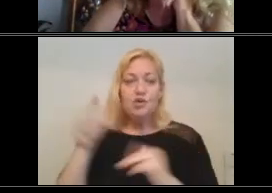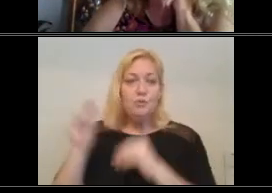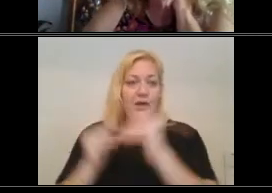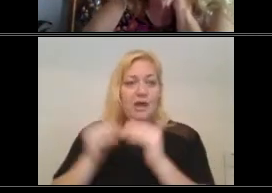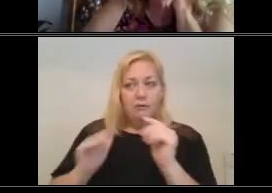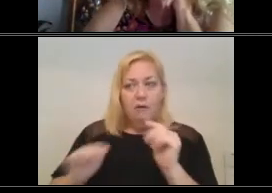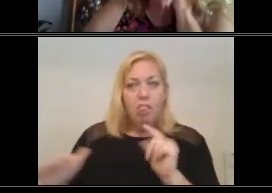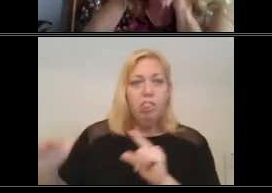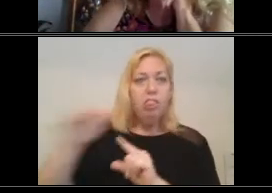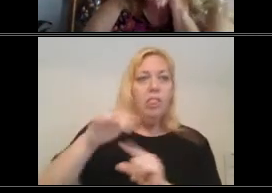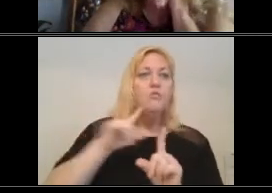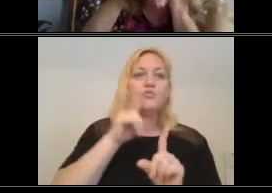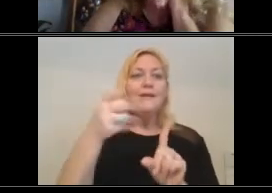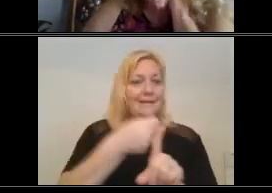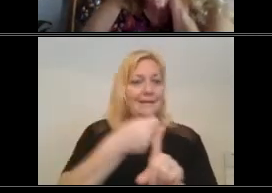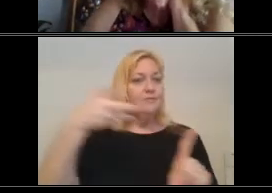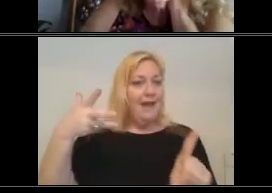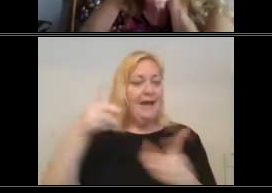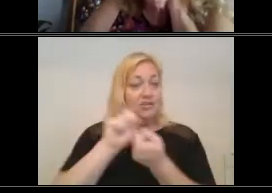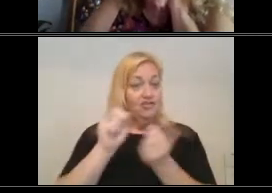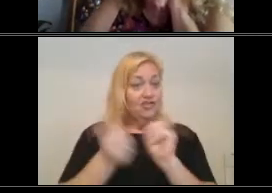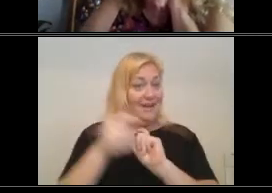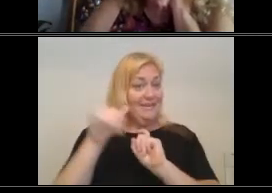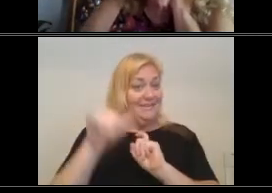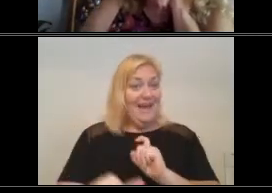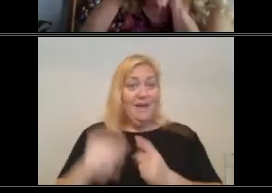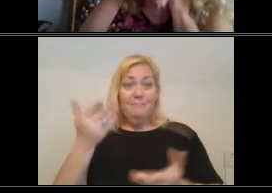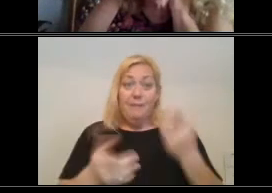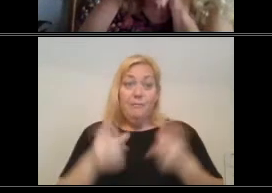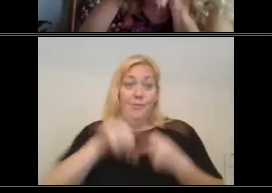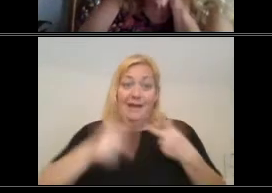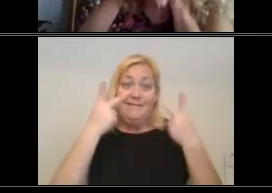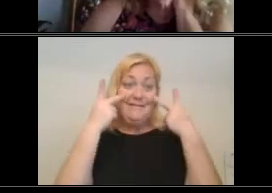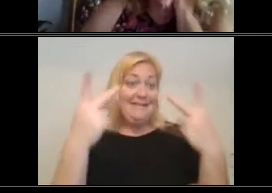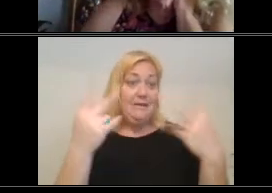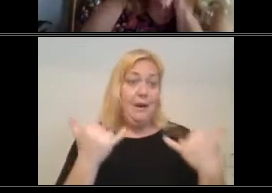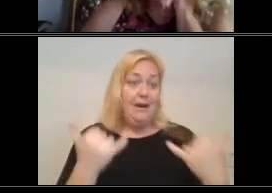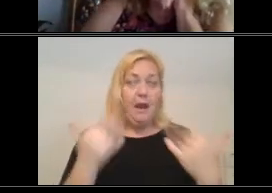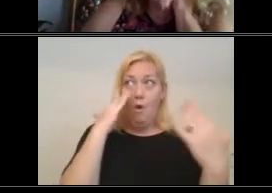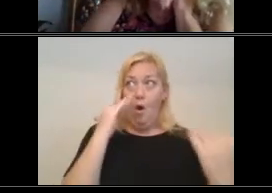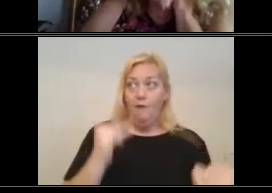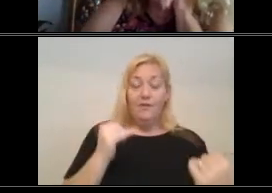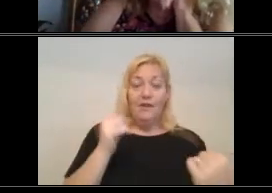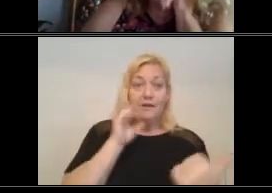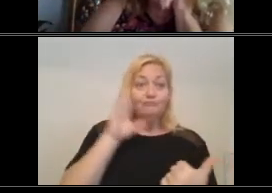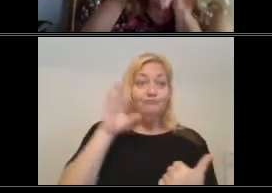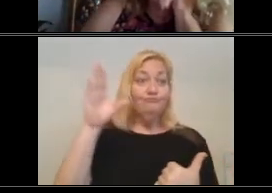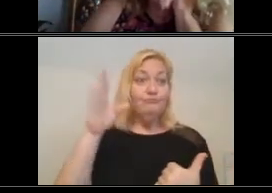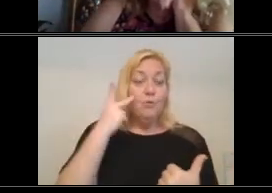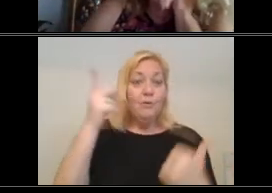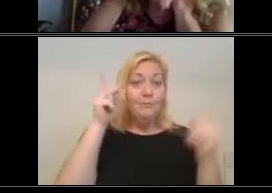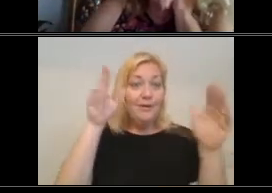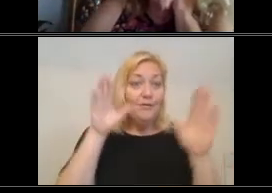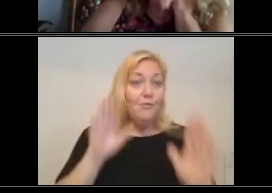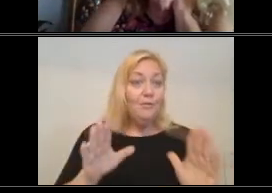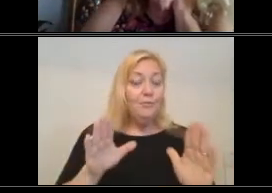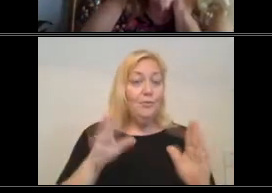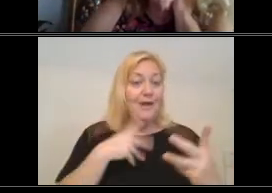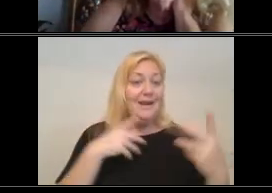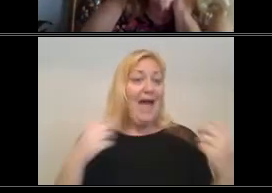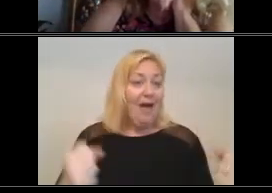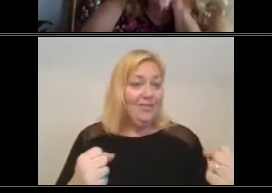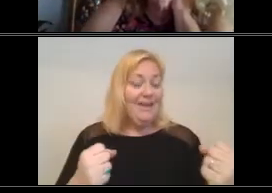really expand into this change that we might not even be able to see right now, but hopefully one that's going to be incredible and healthy for